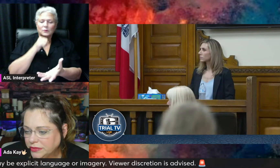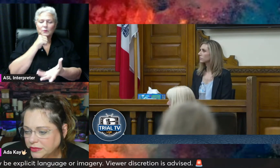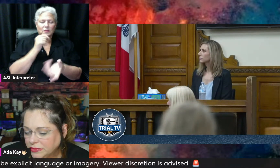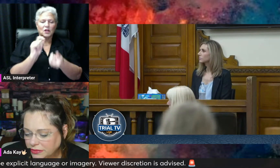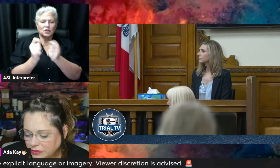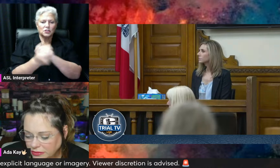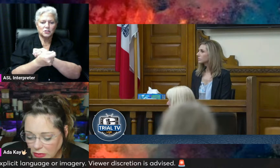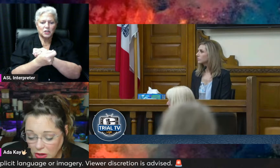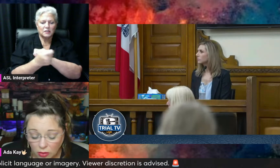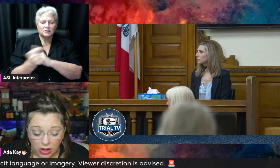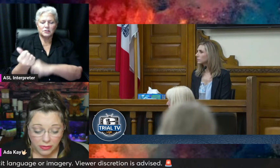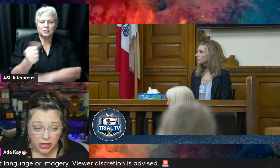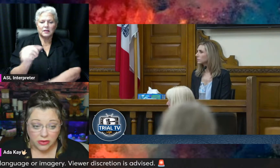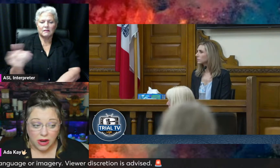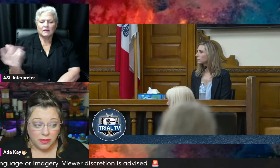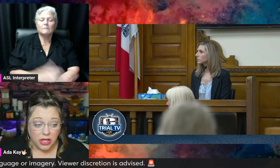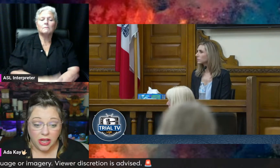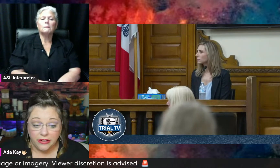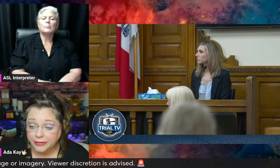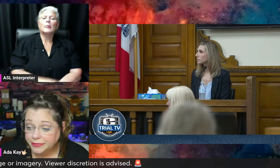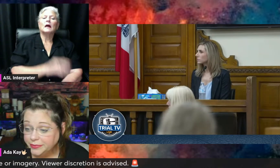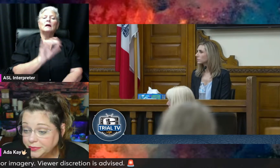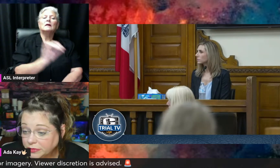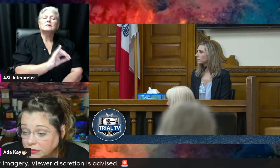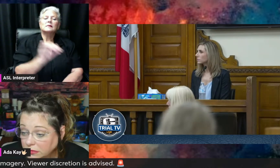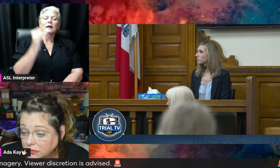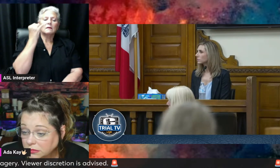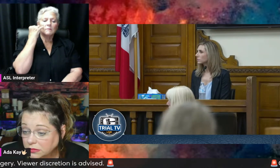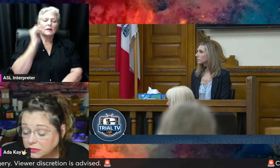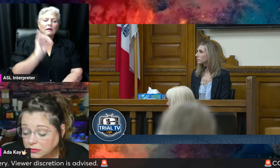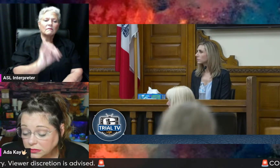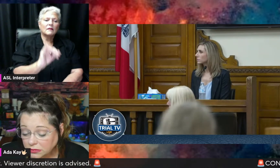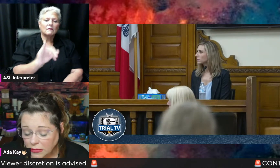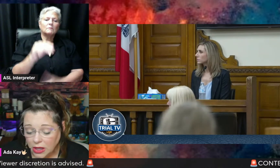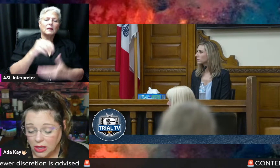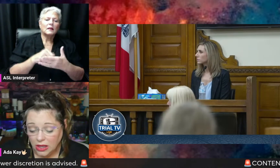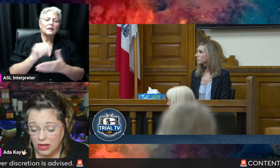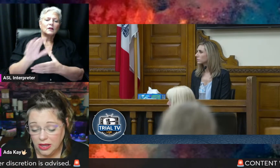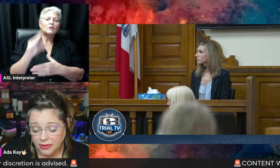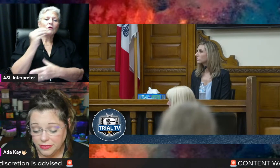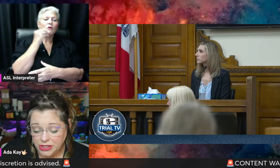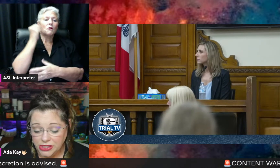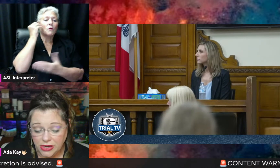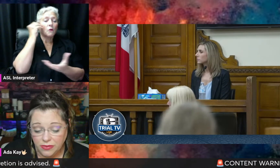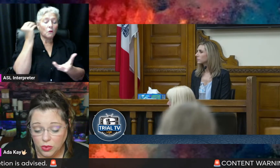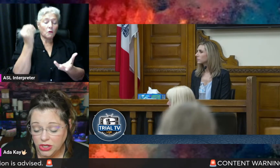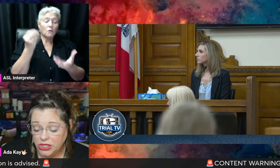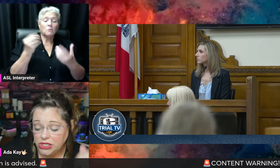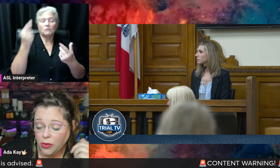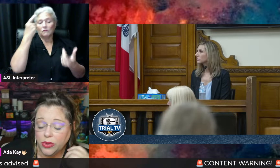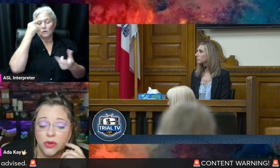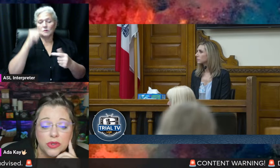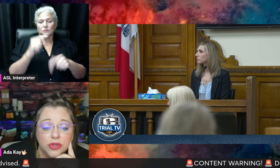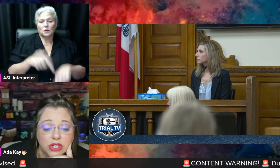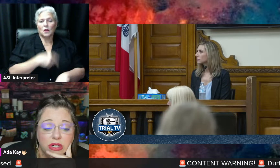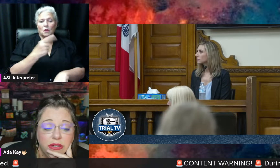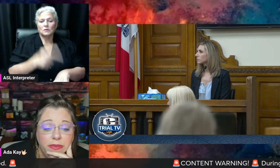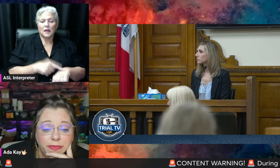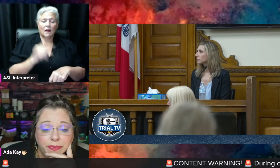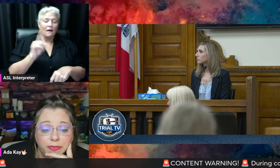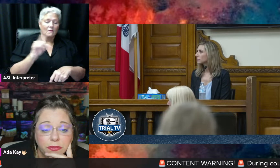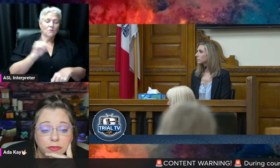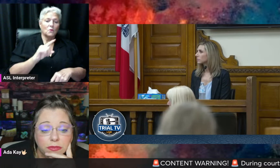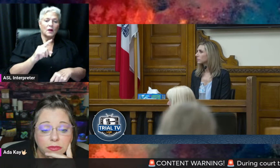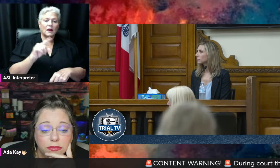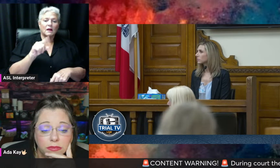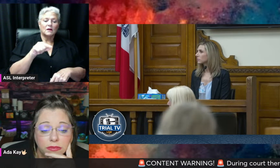Likewise, if that instrument had been in her home for a significant period of time, where she had been living for a significant period of time,